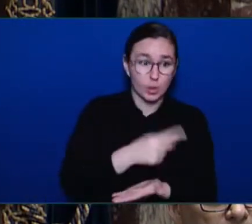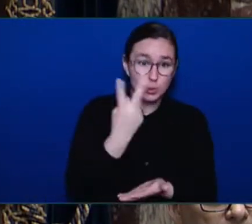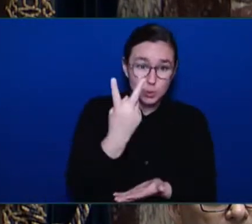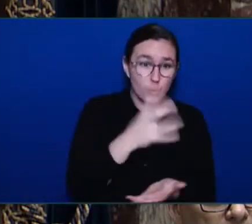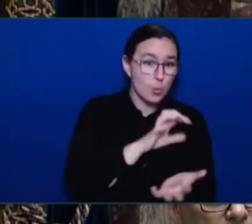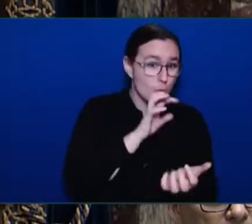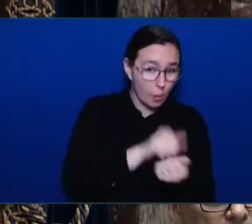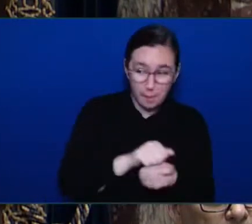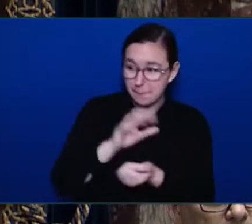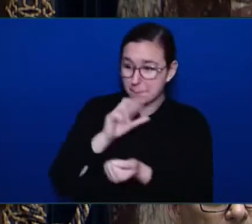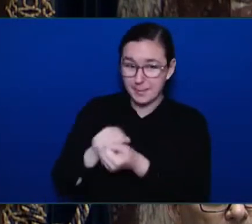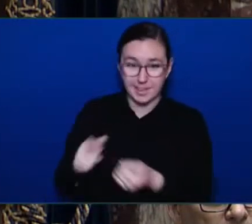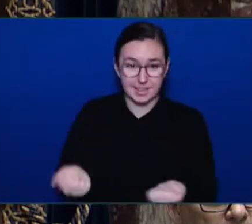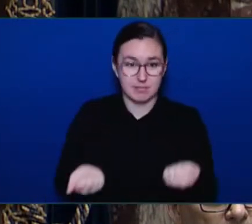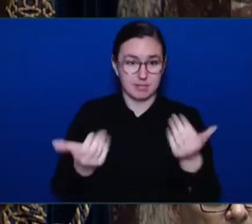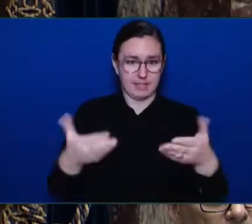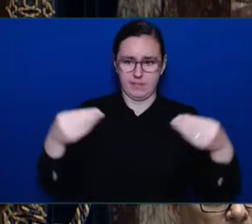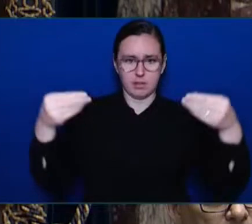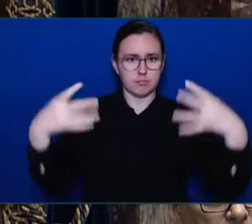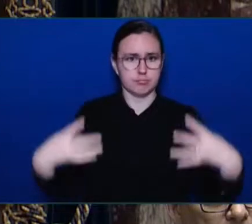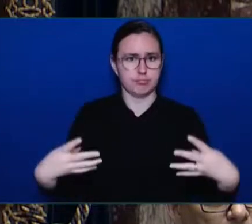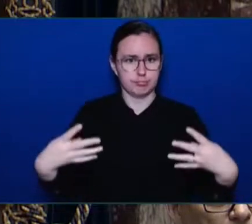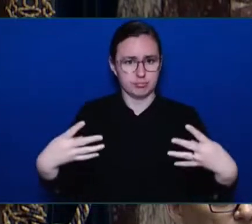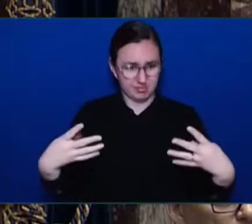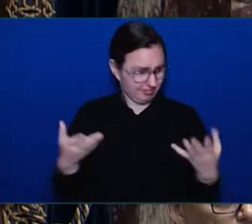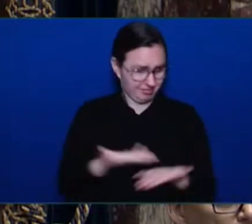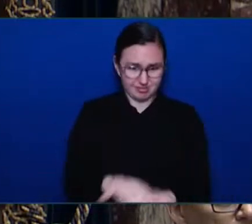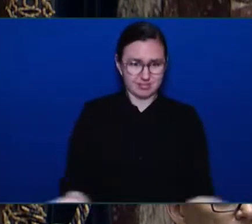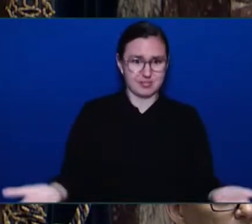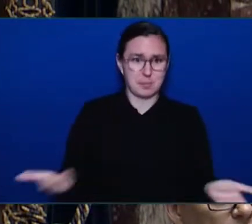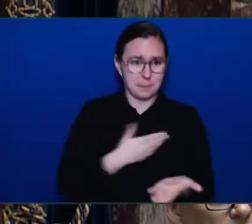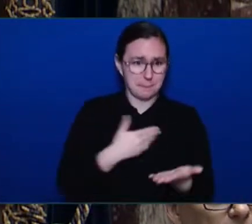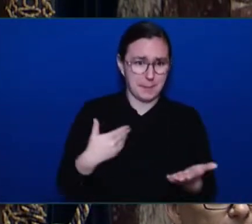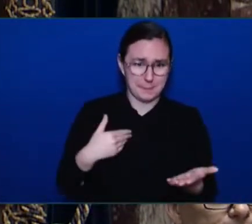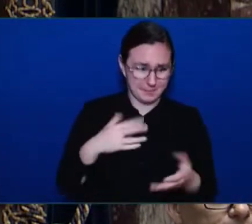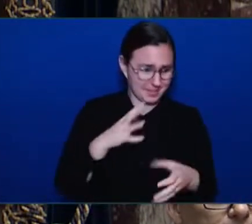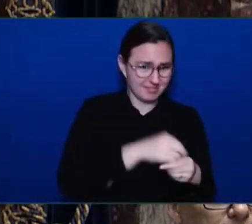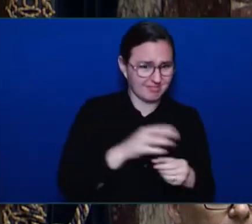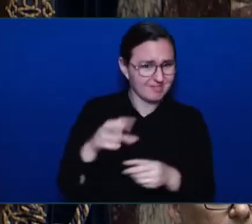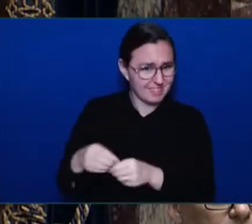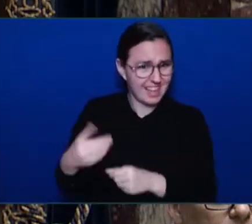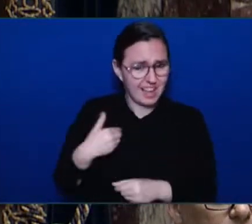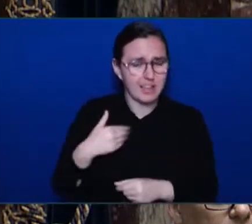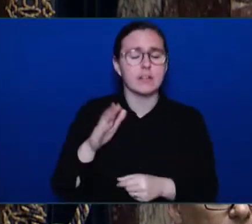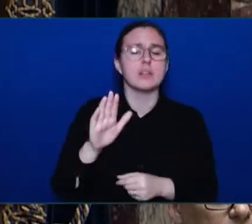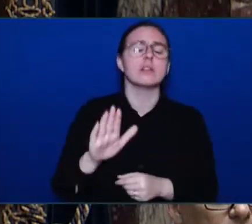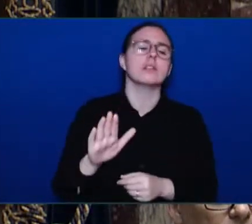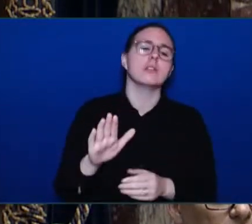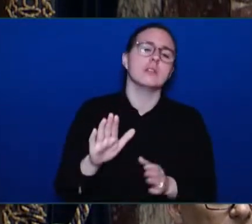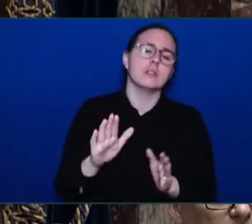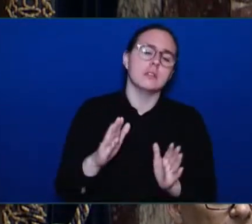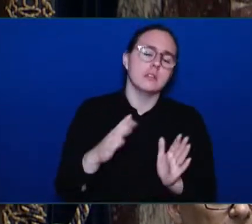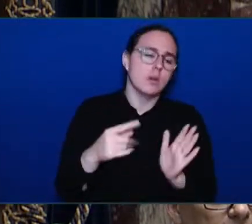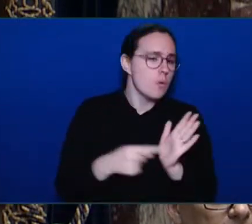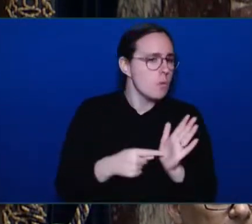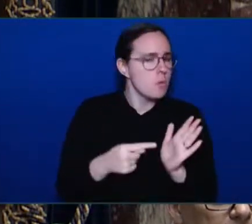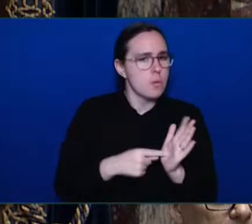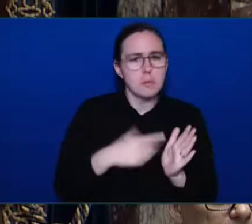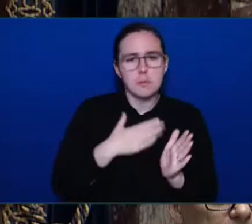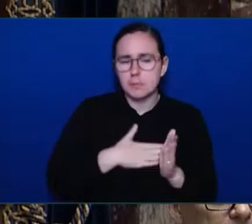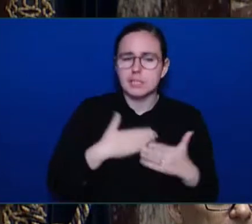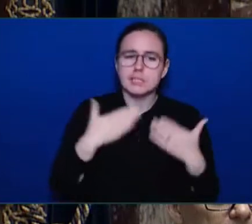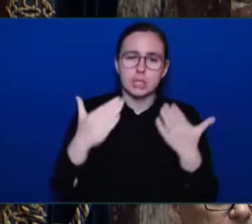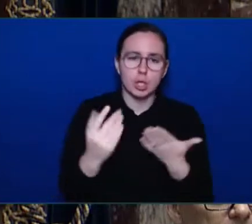Assembly, imploring the government to review the Mental Health Act, the one as late as just yesterday that table was